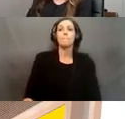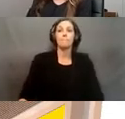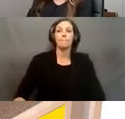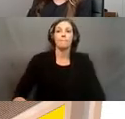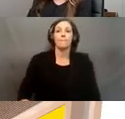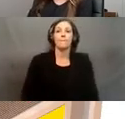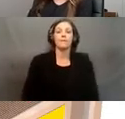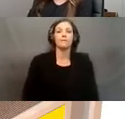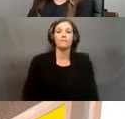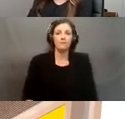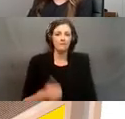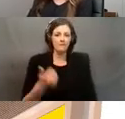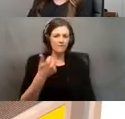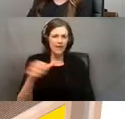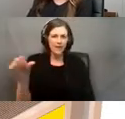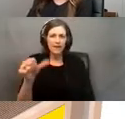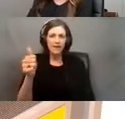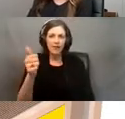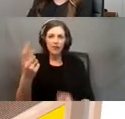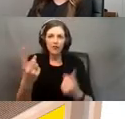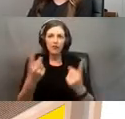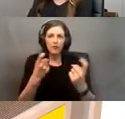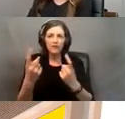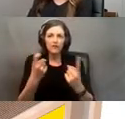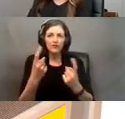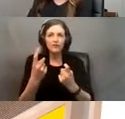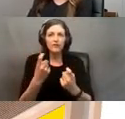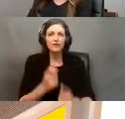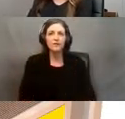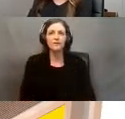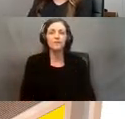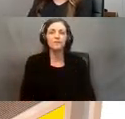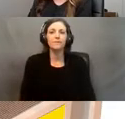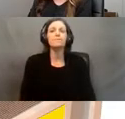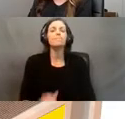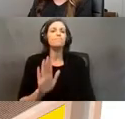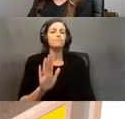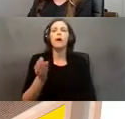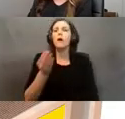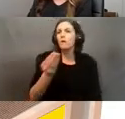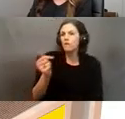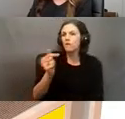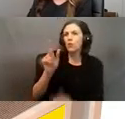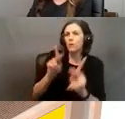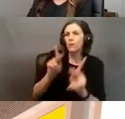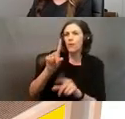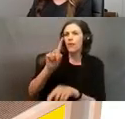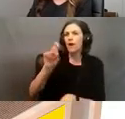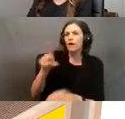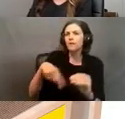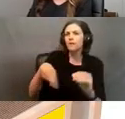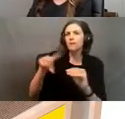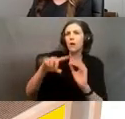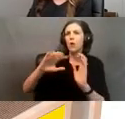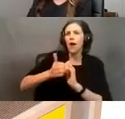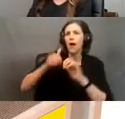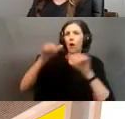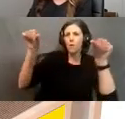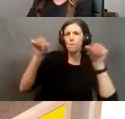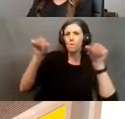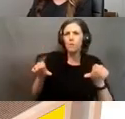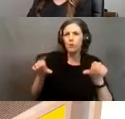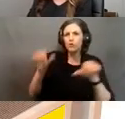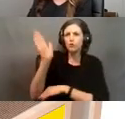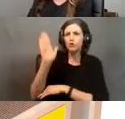Are there any other questions that have come in? Um, a couple people have asked about how poster presentations will occur.